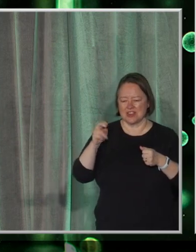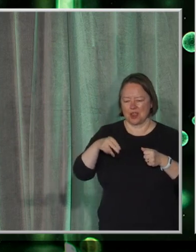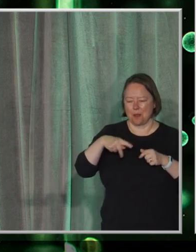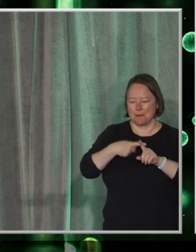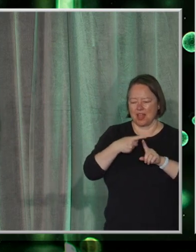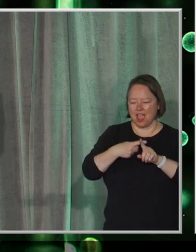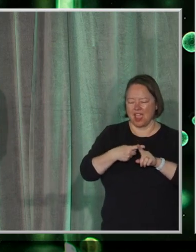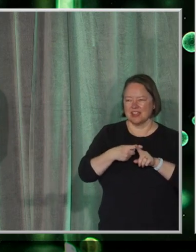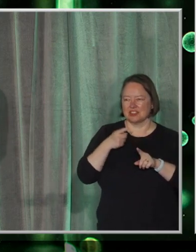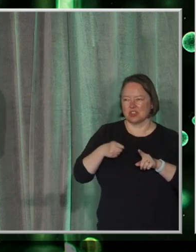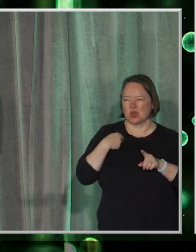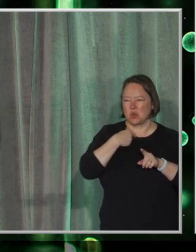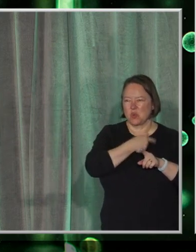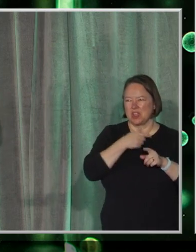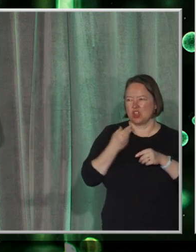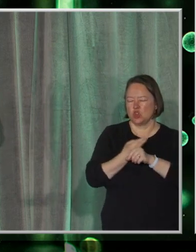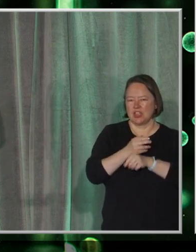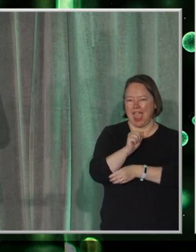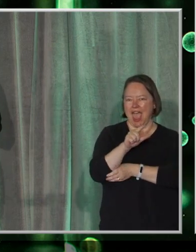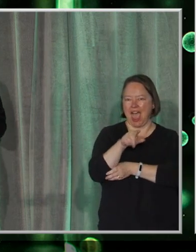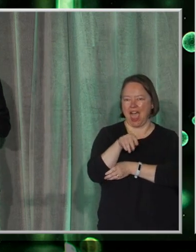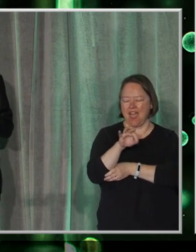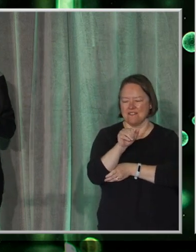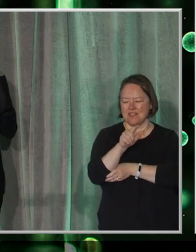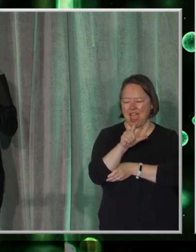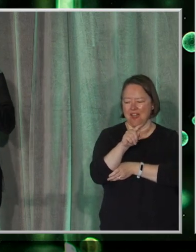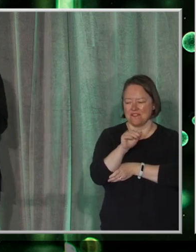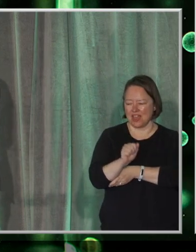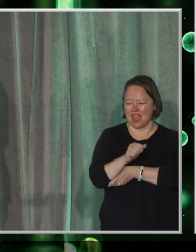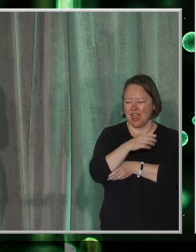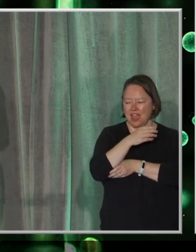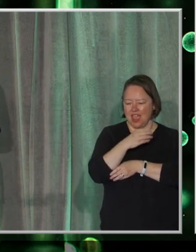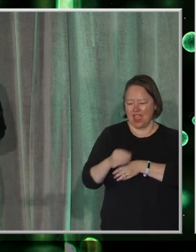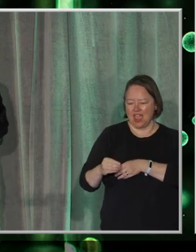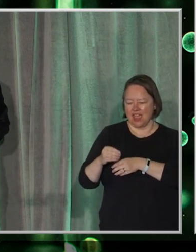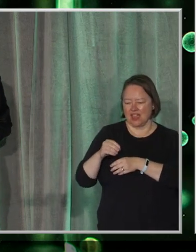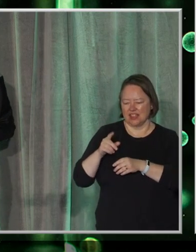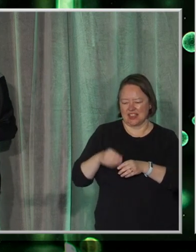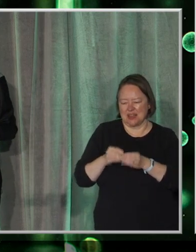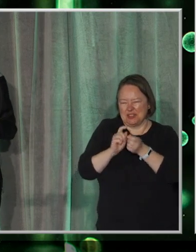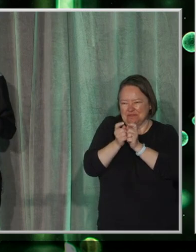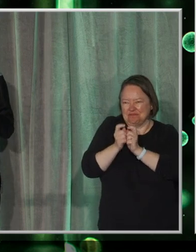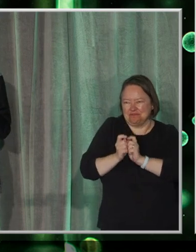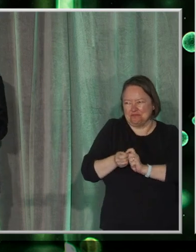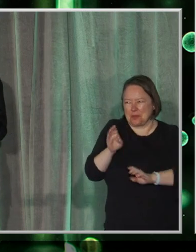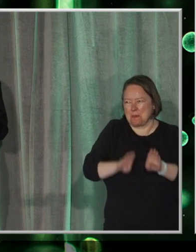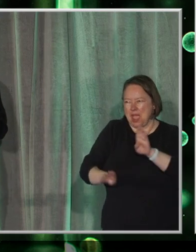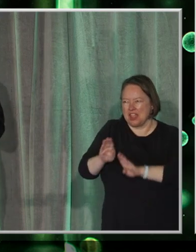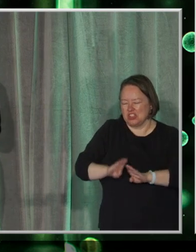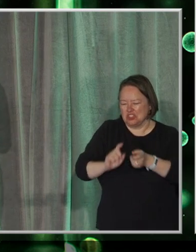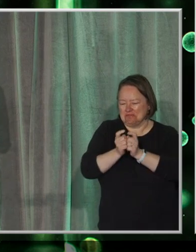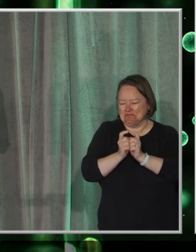protein-rich sources, which is called alfalfa, an underutilized resource in Rwanda that can be biorefined and form